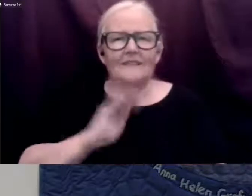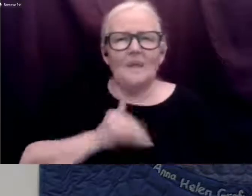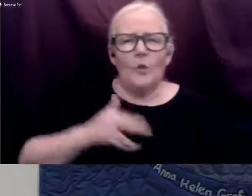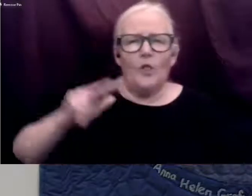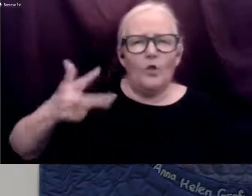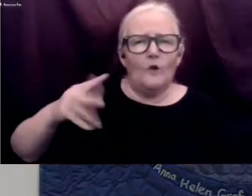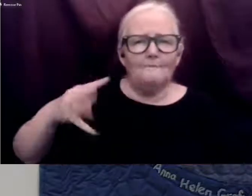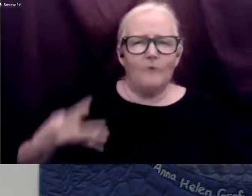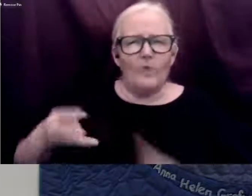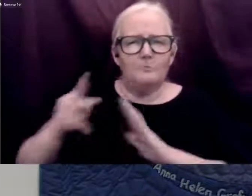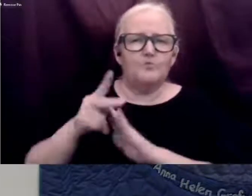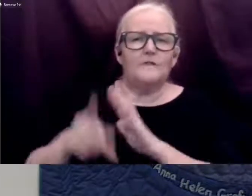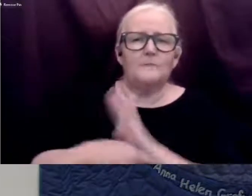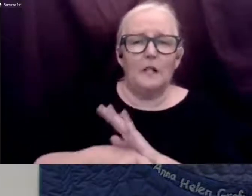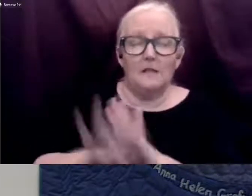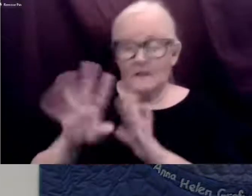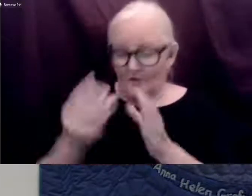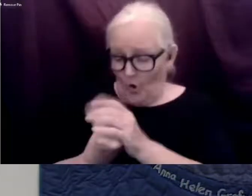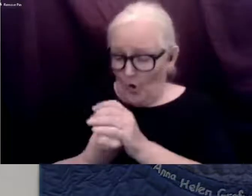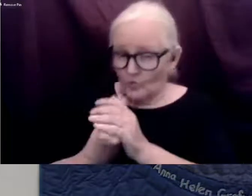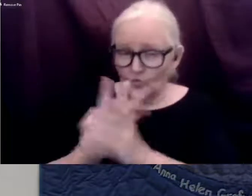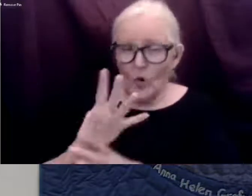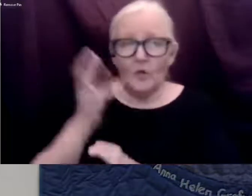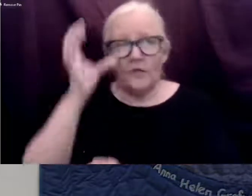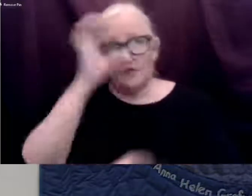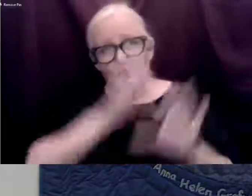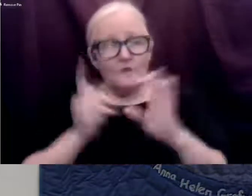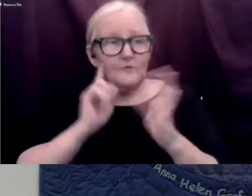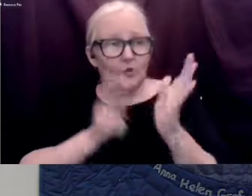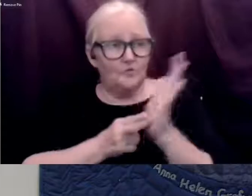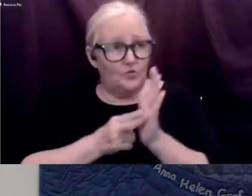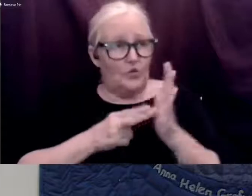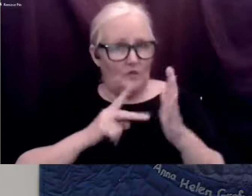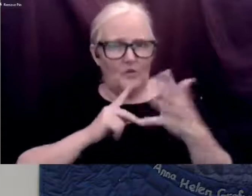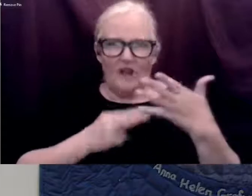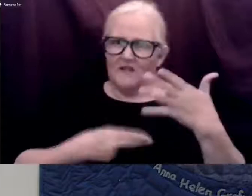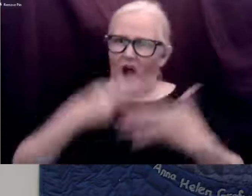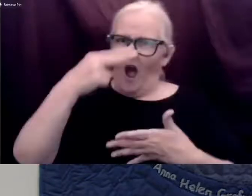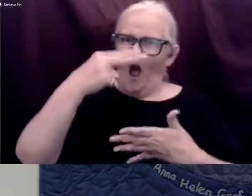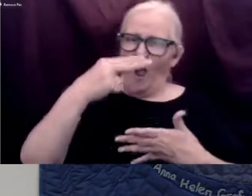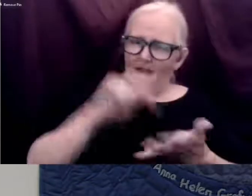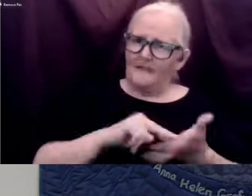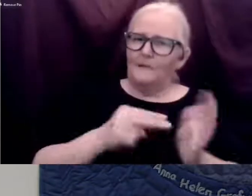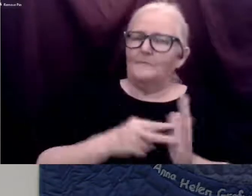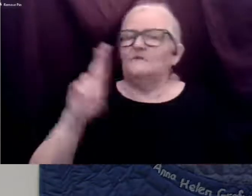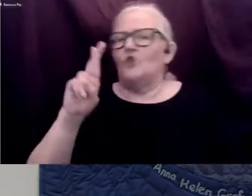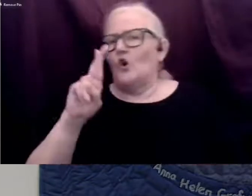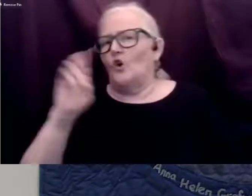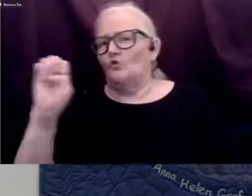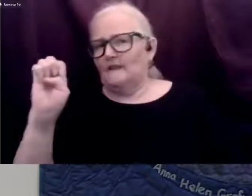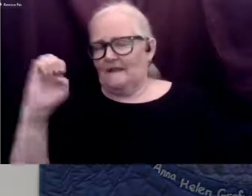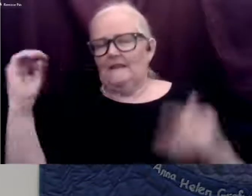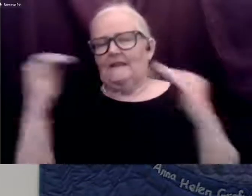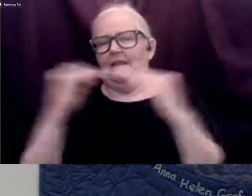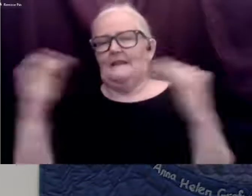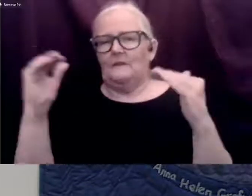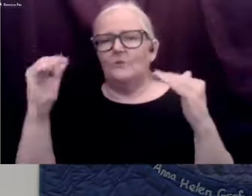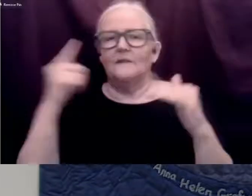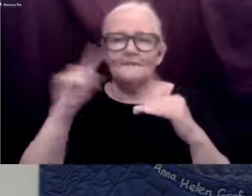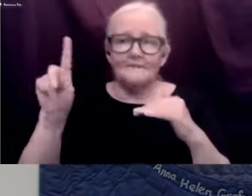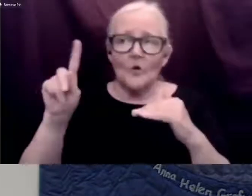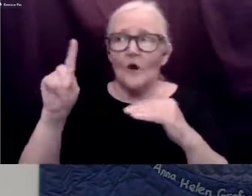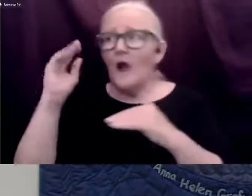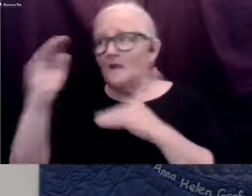search for truth are that important, then religious education is just as important for adults as it is for kids. And